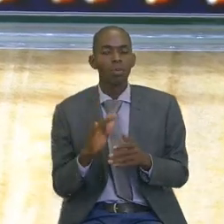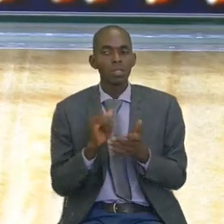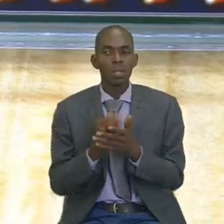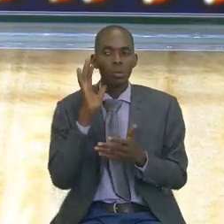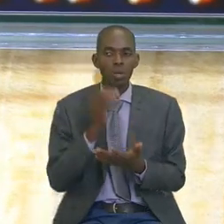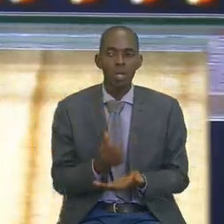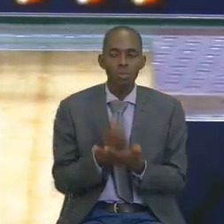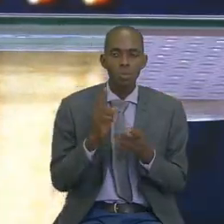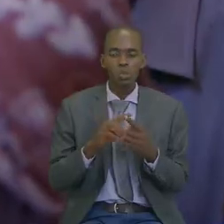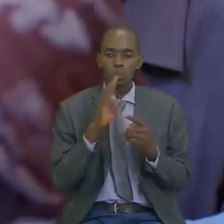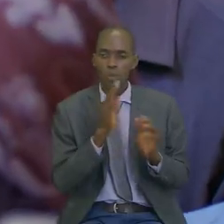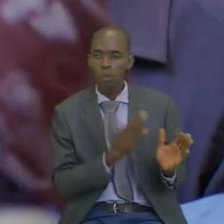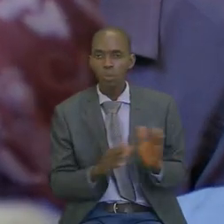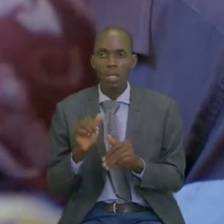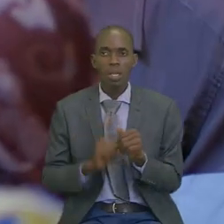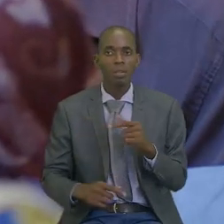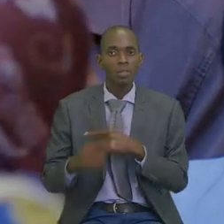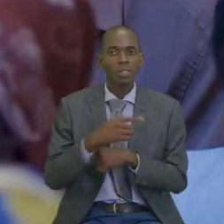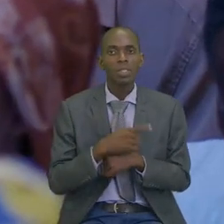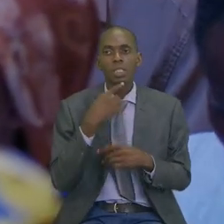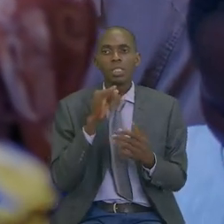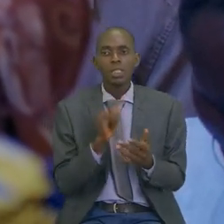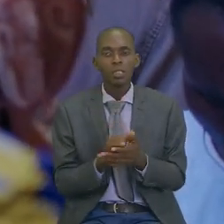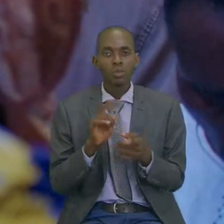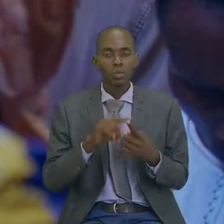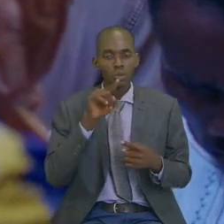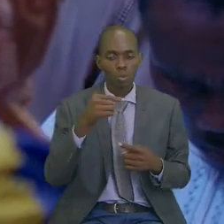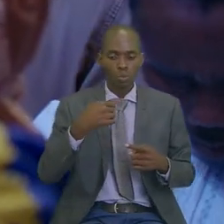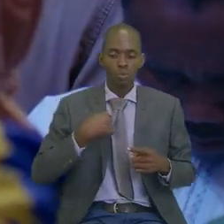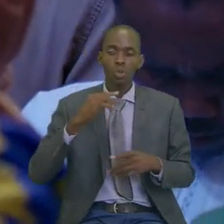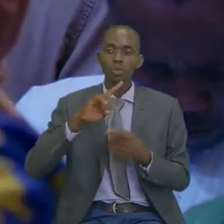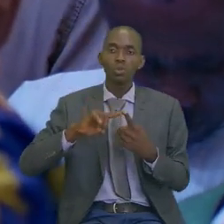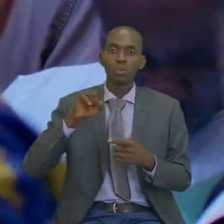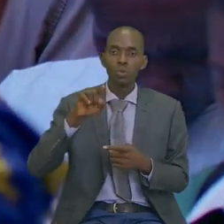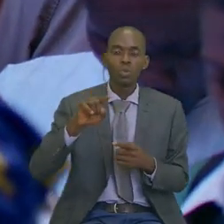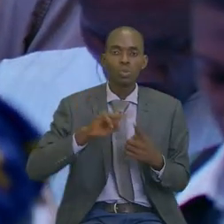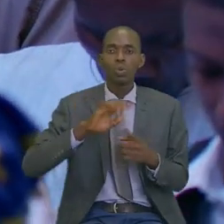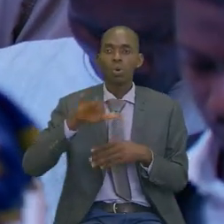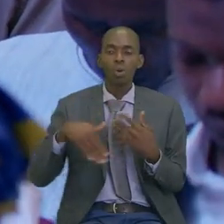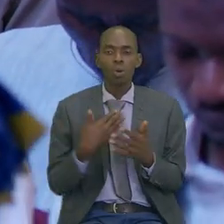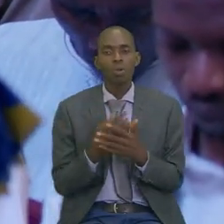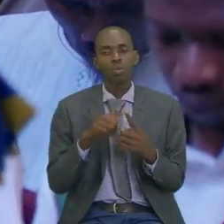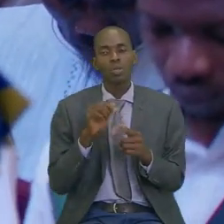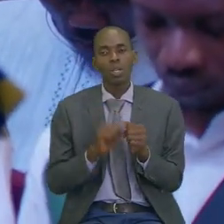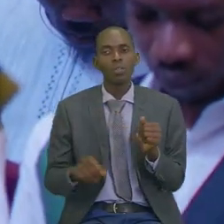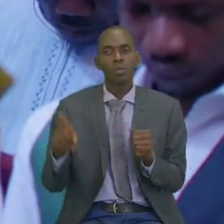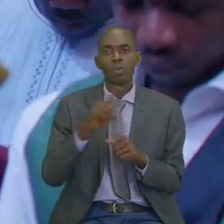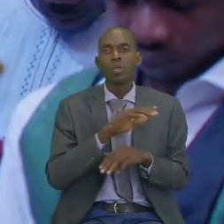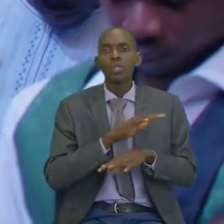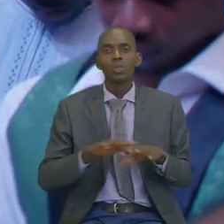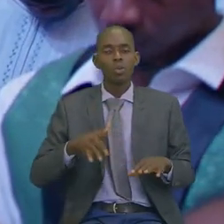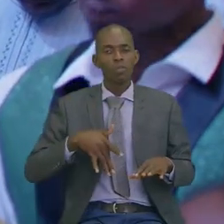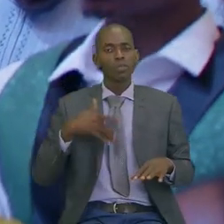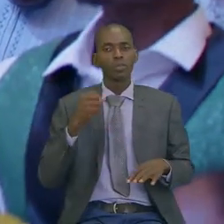day before it comes. It says to one, it says to all, it says to me, it says to you, it says to everyone. Don't be so